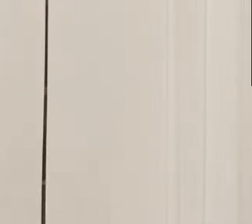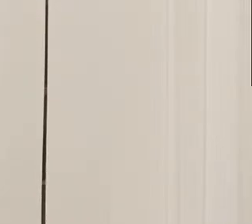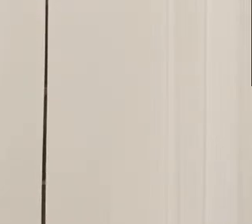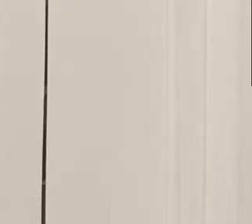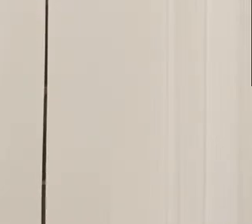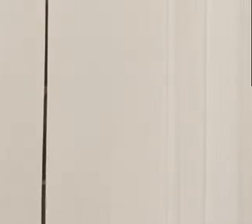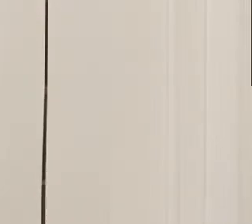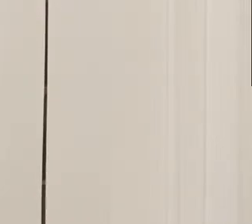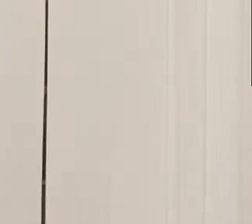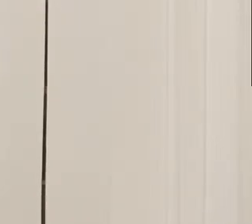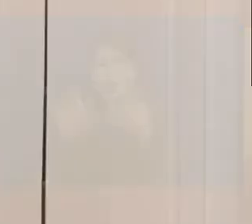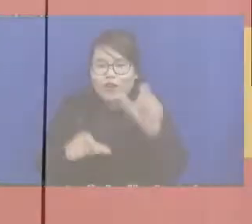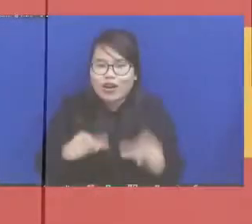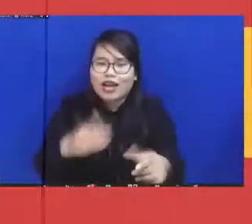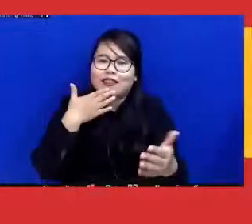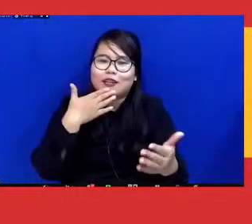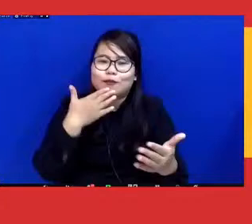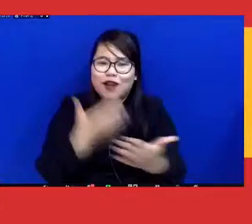Thank you very much.